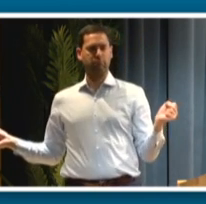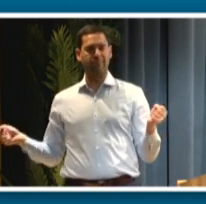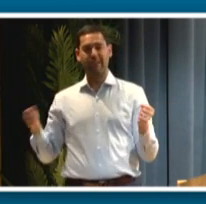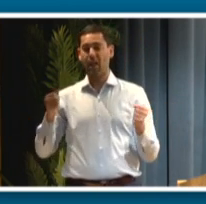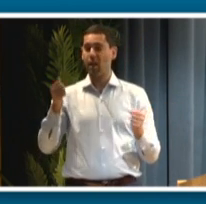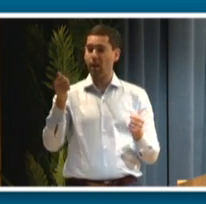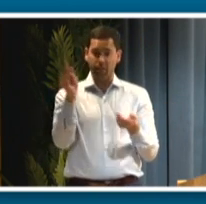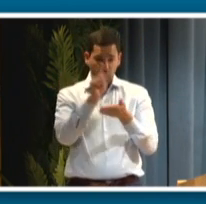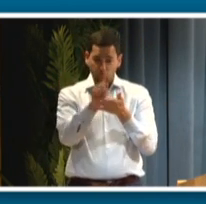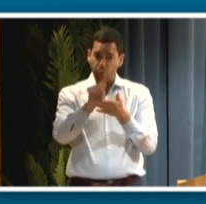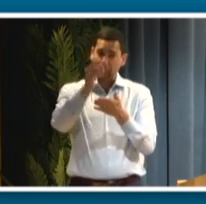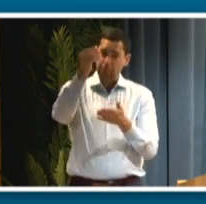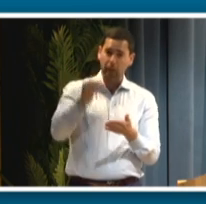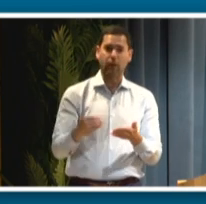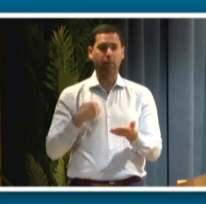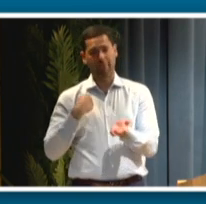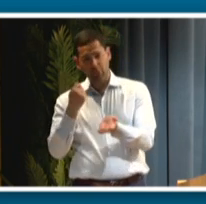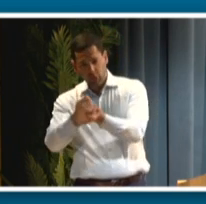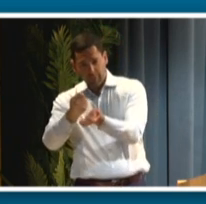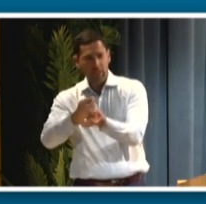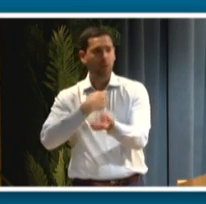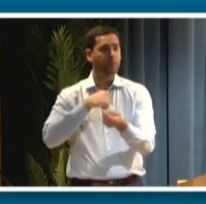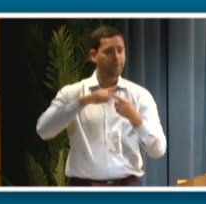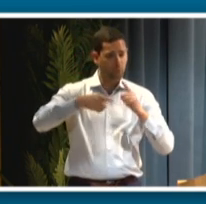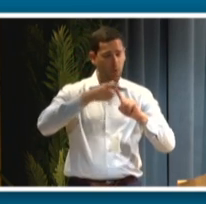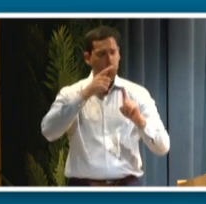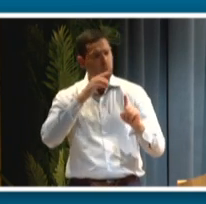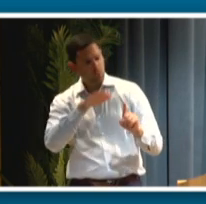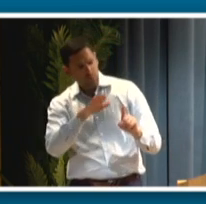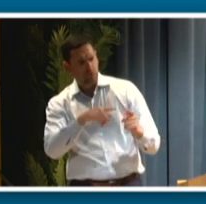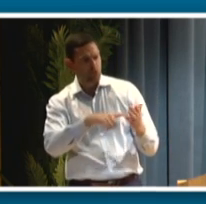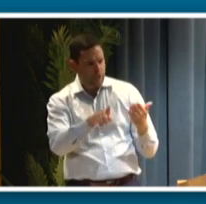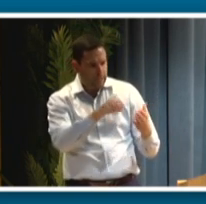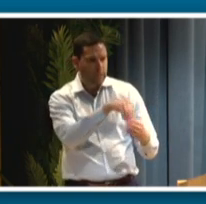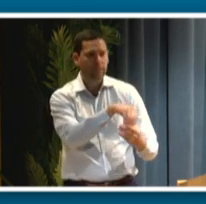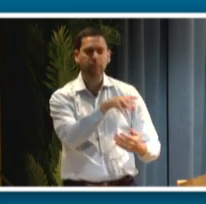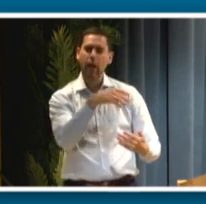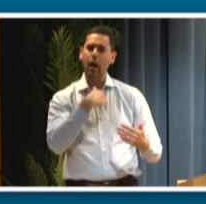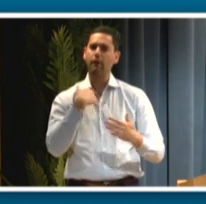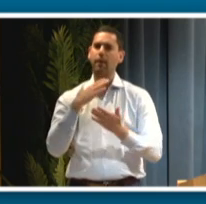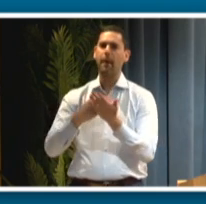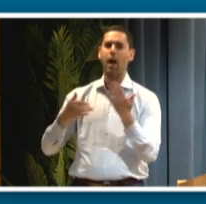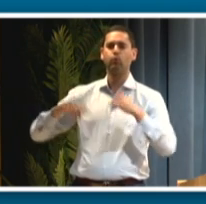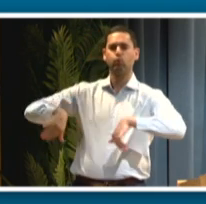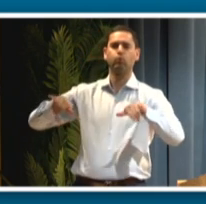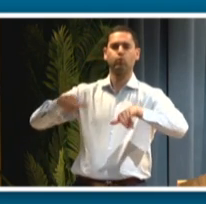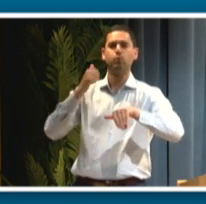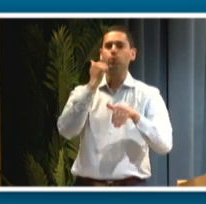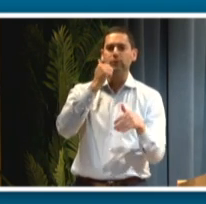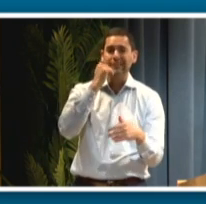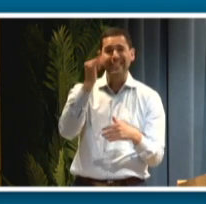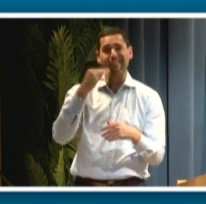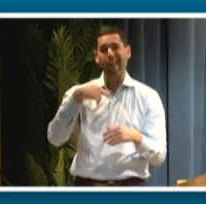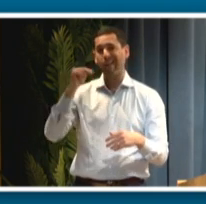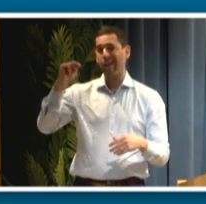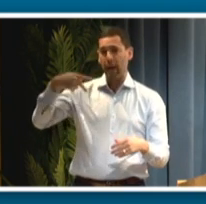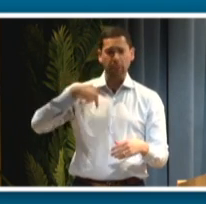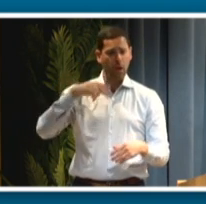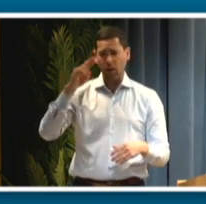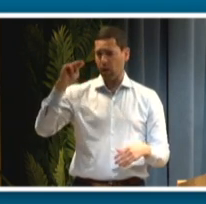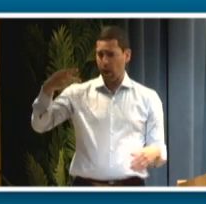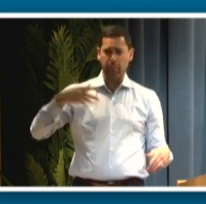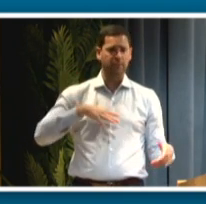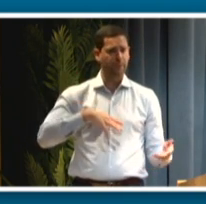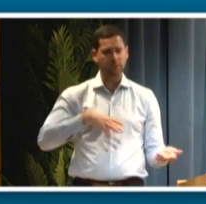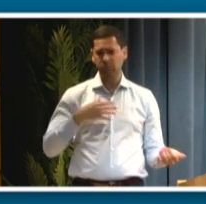Monday. I have friends who stay on top of me. I have routines that I do. If it's time to take a nap, I take a nap, and I don't feel bad